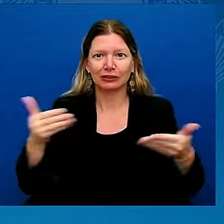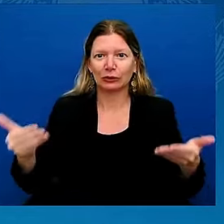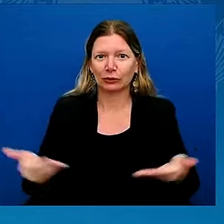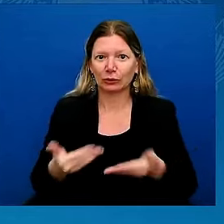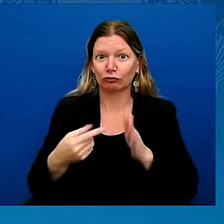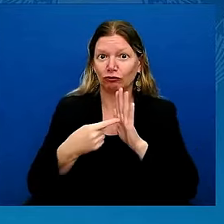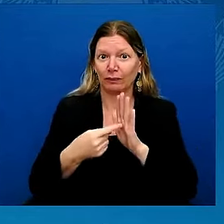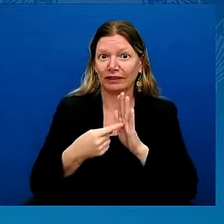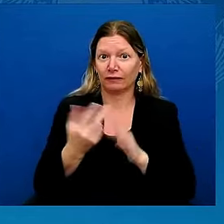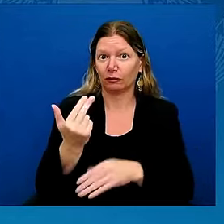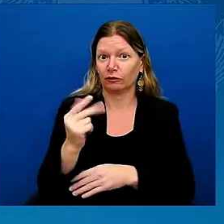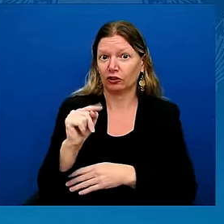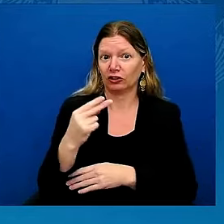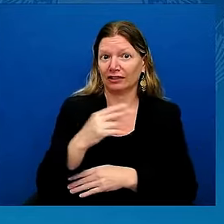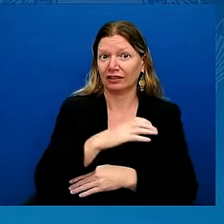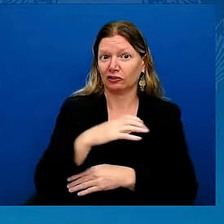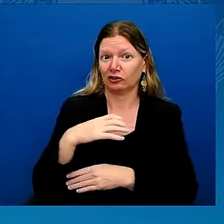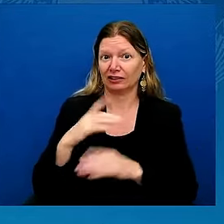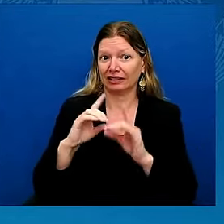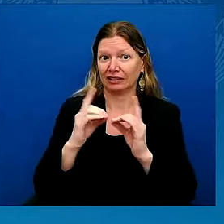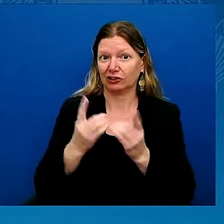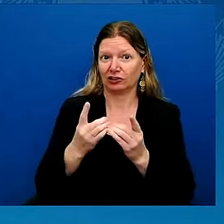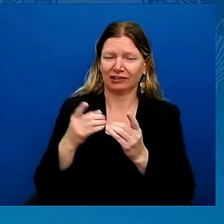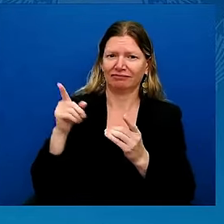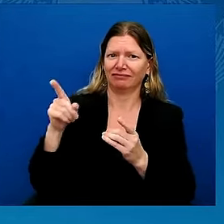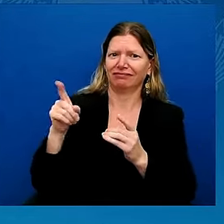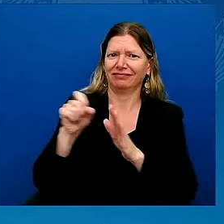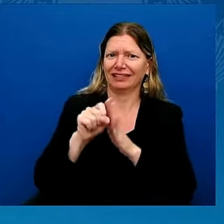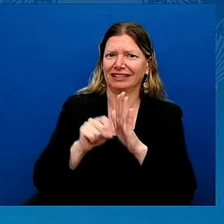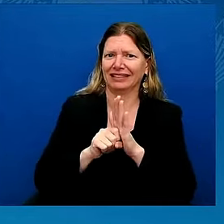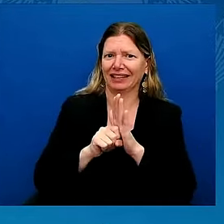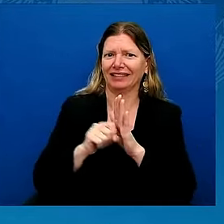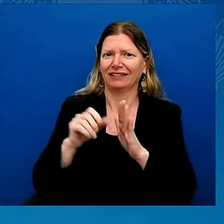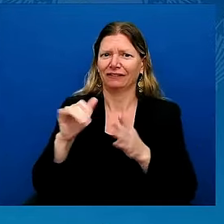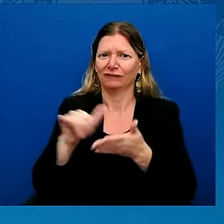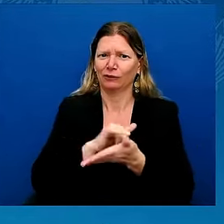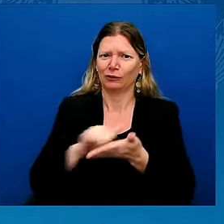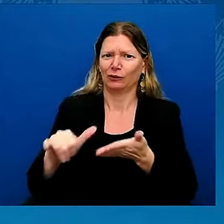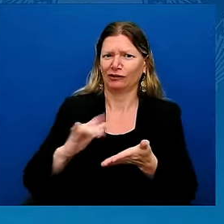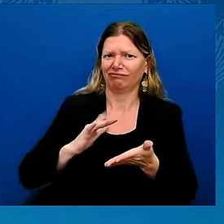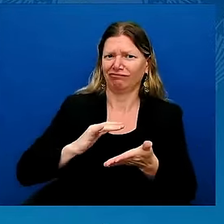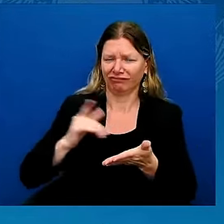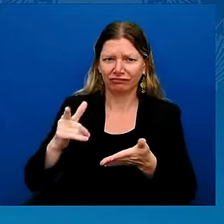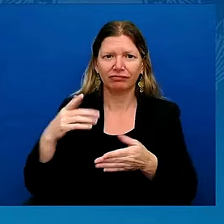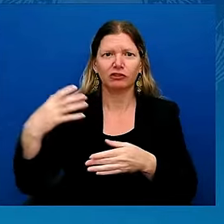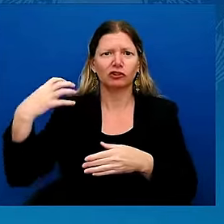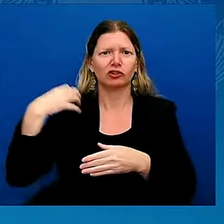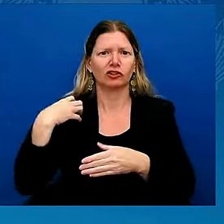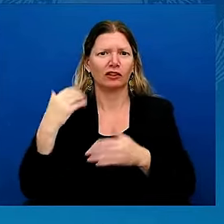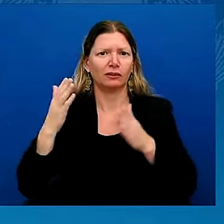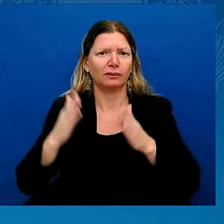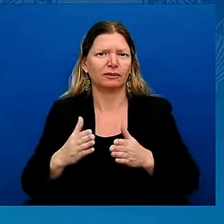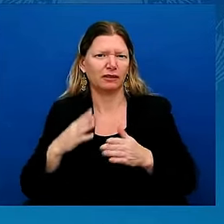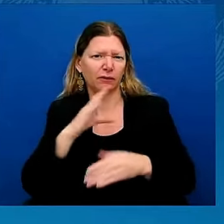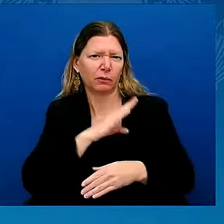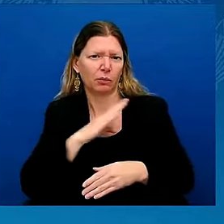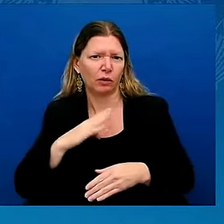York and the chairman of the board of the Congressional Hispanic Caucus Institute, the Honorable Adriano